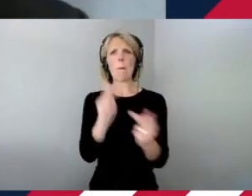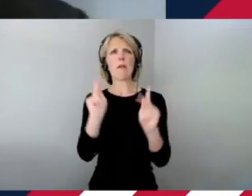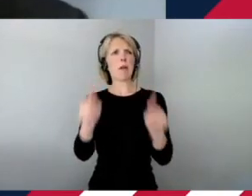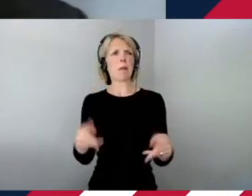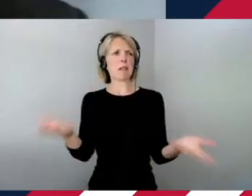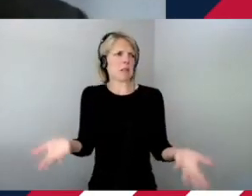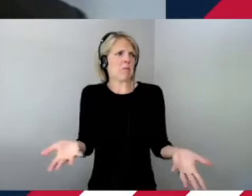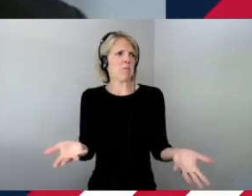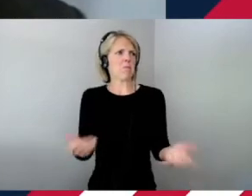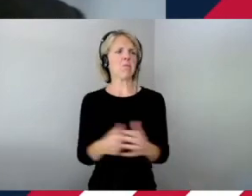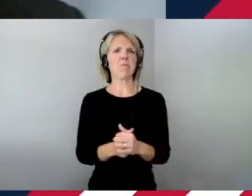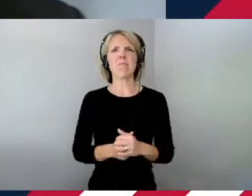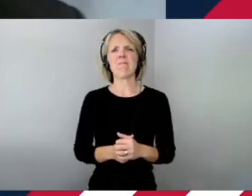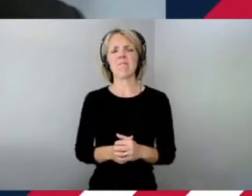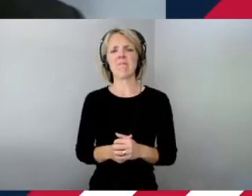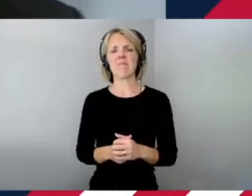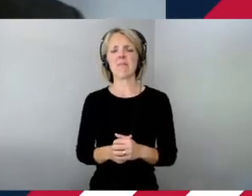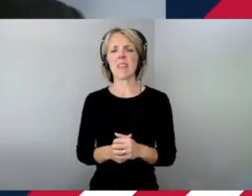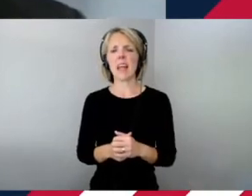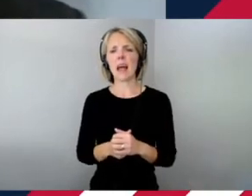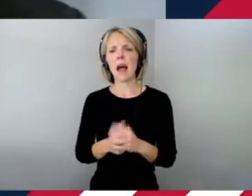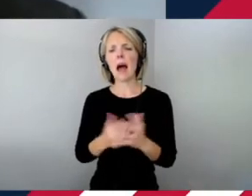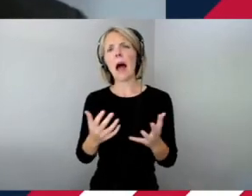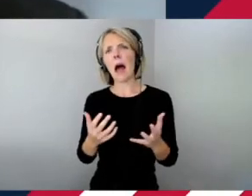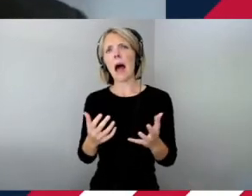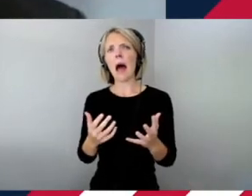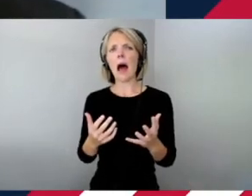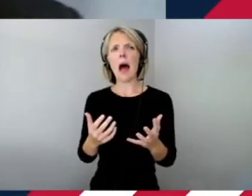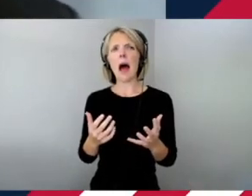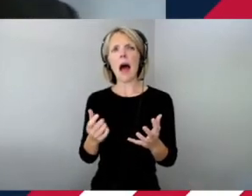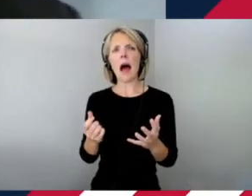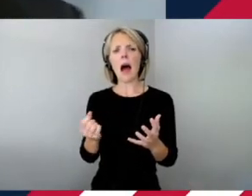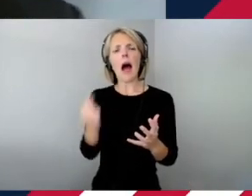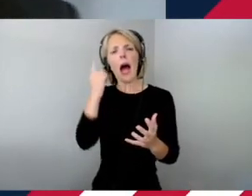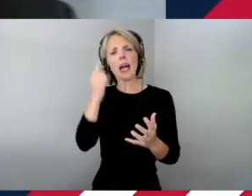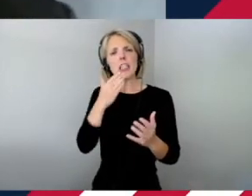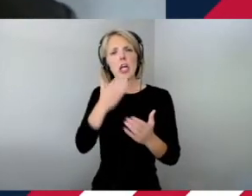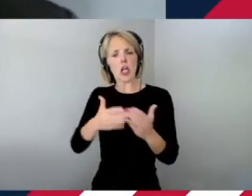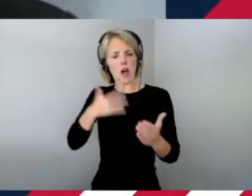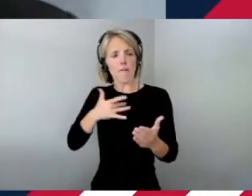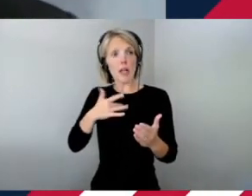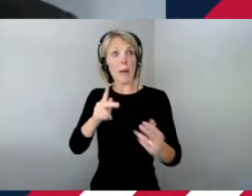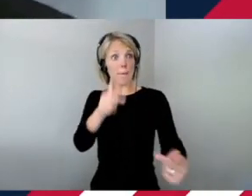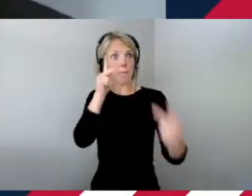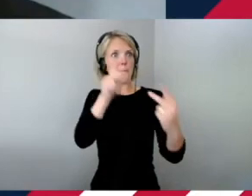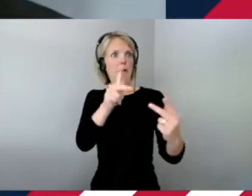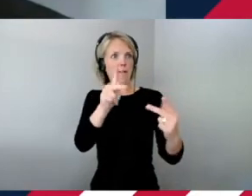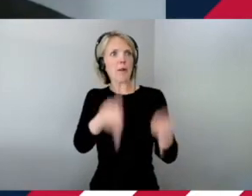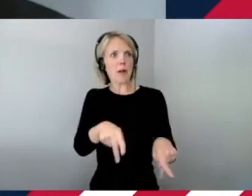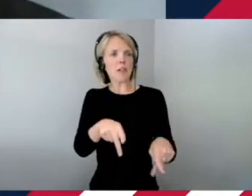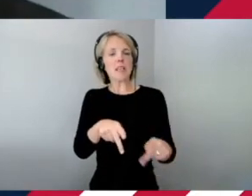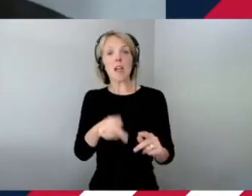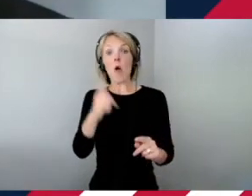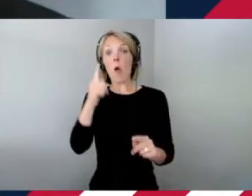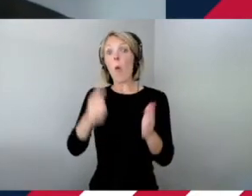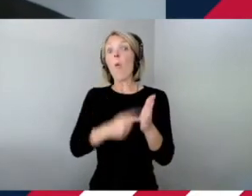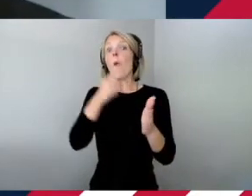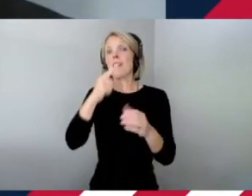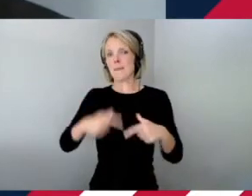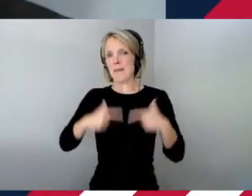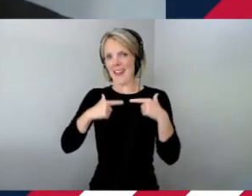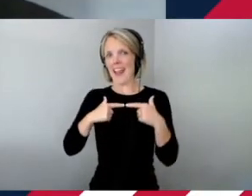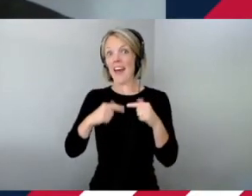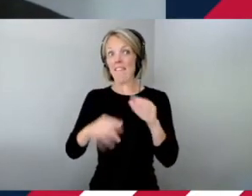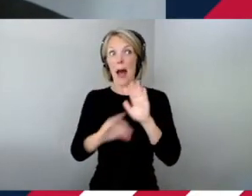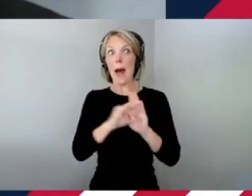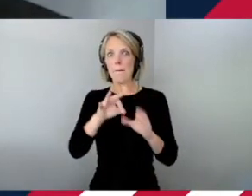way, I understand what a good feeling it is to vote for a perfect candidate, because once in my life, I got to vote for a perfect